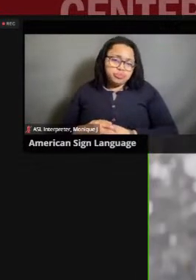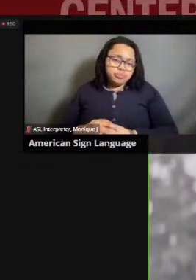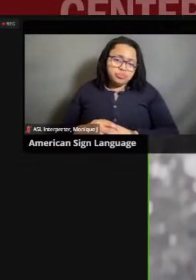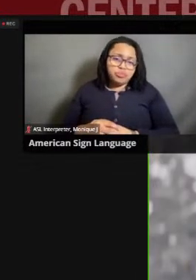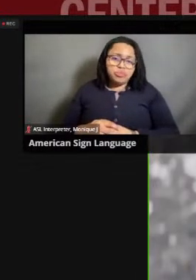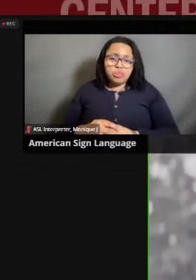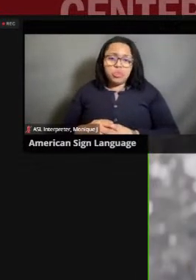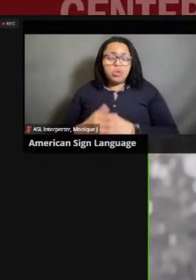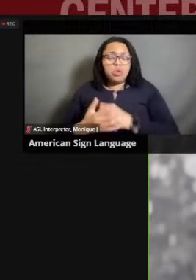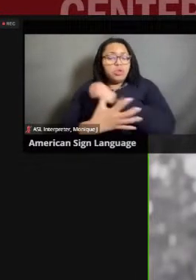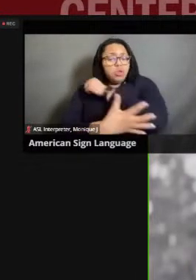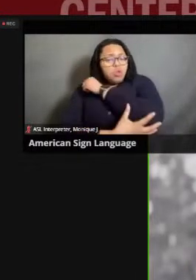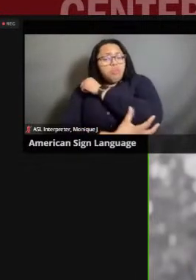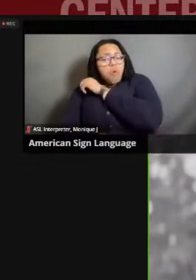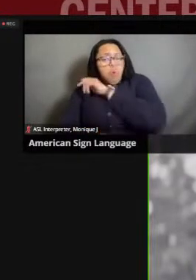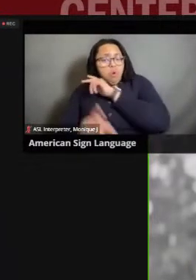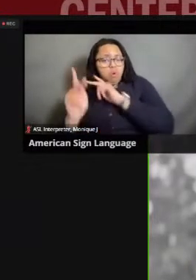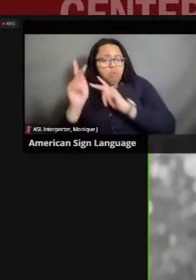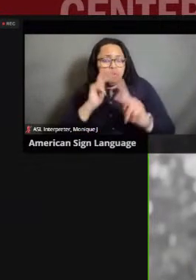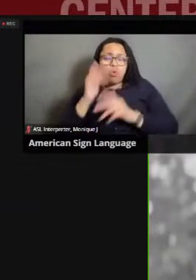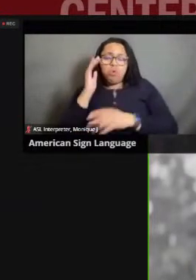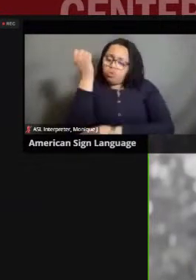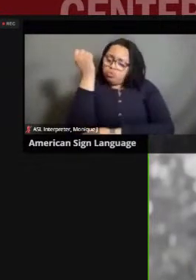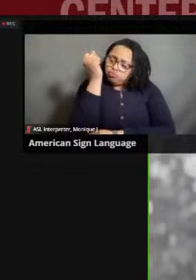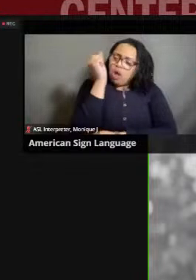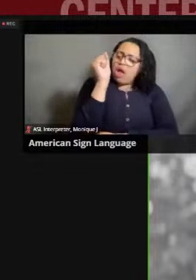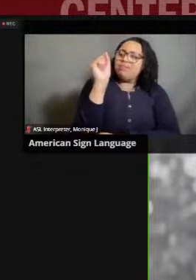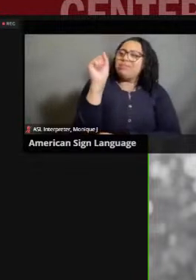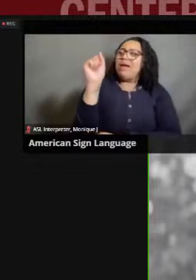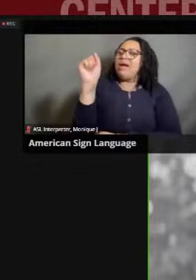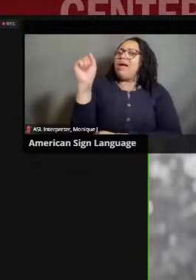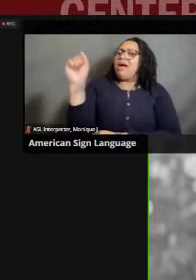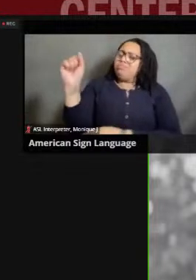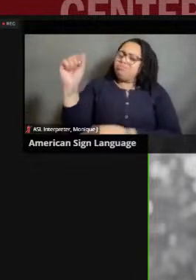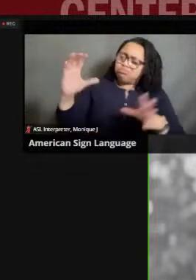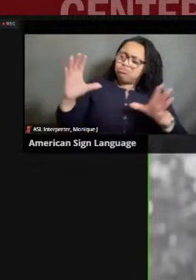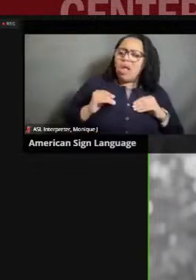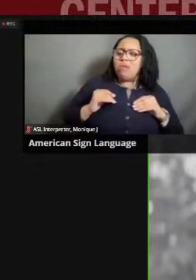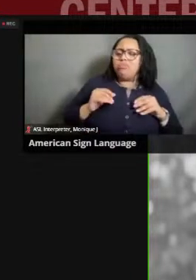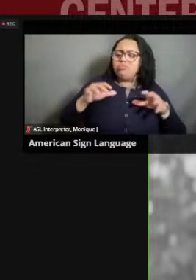share. Poor people gonna rise up and take what's theirs.